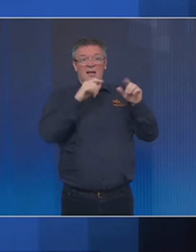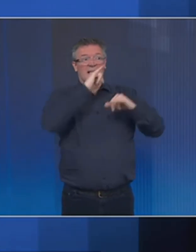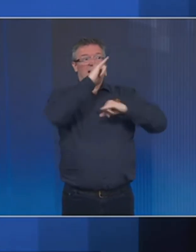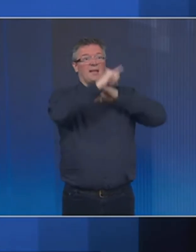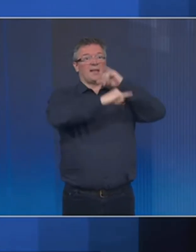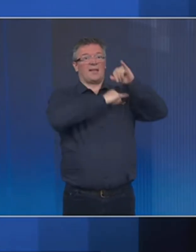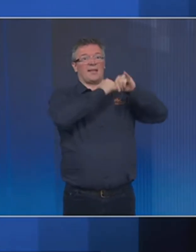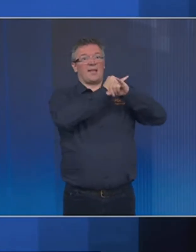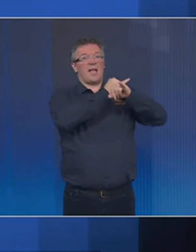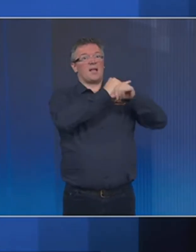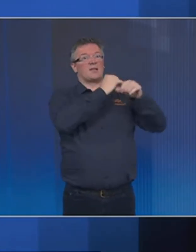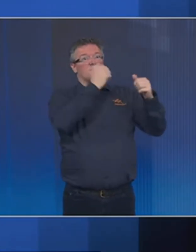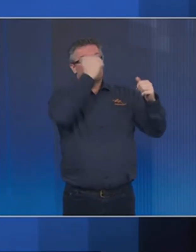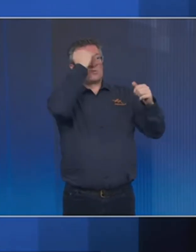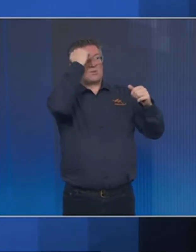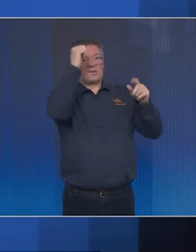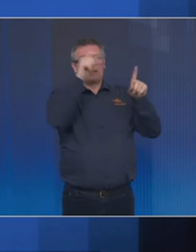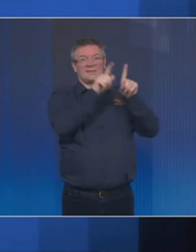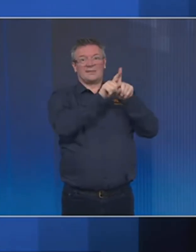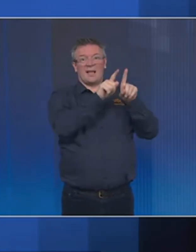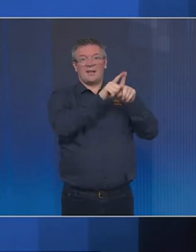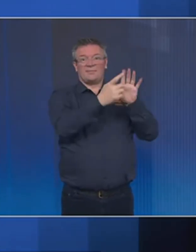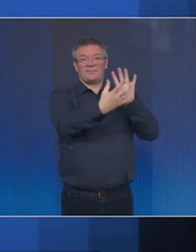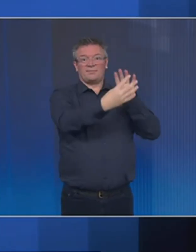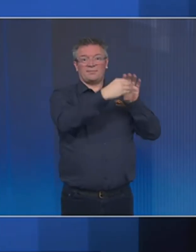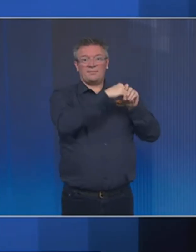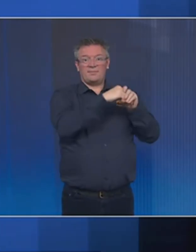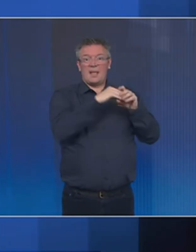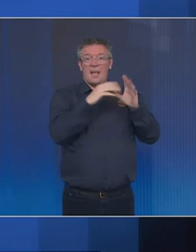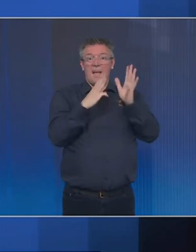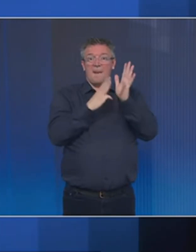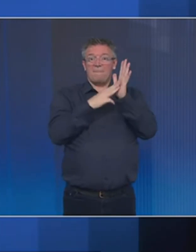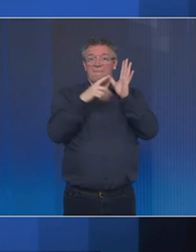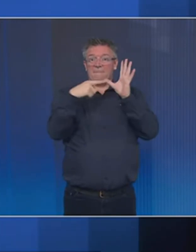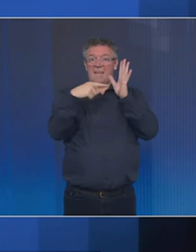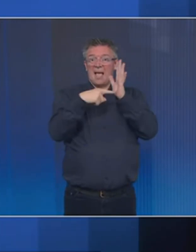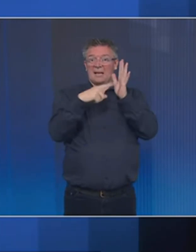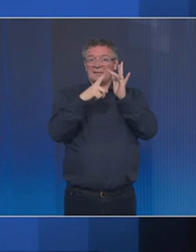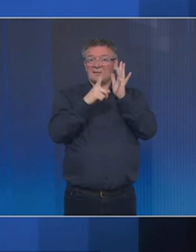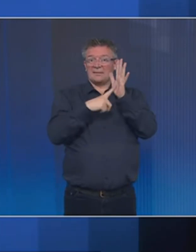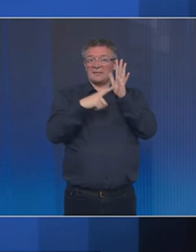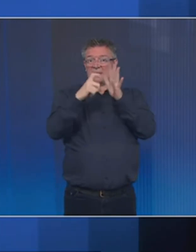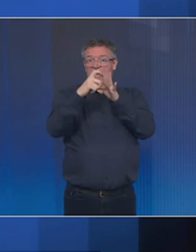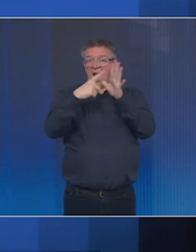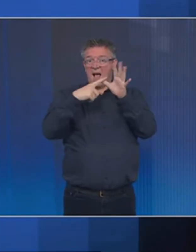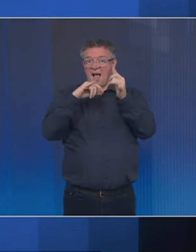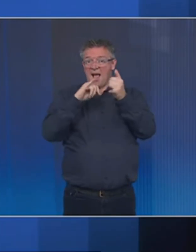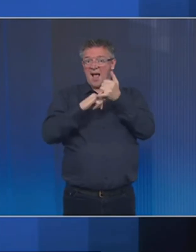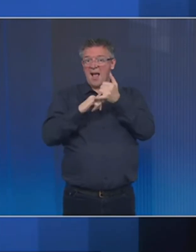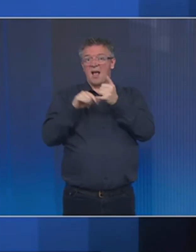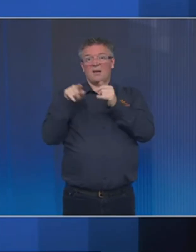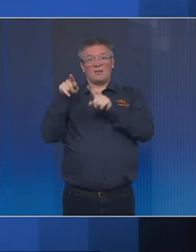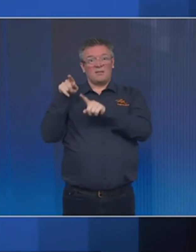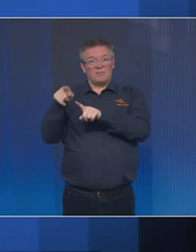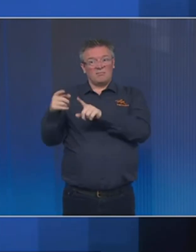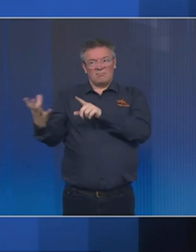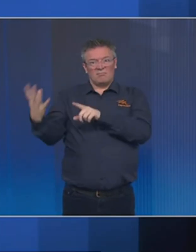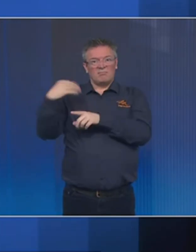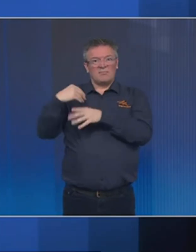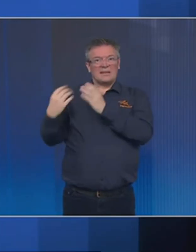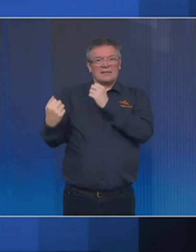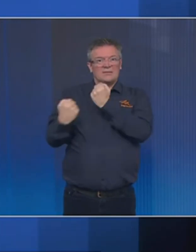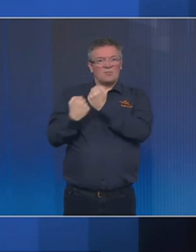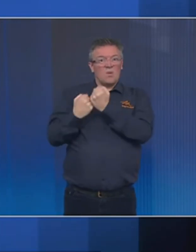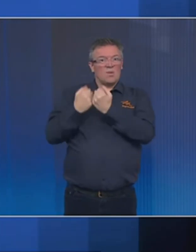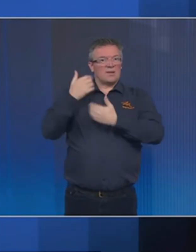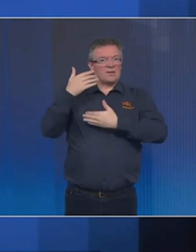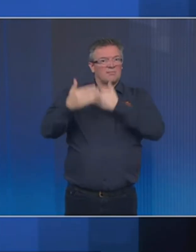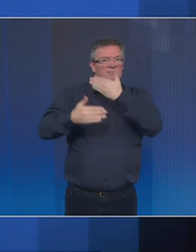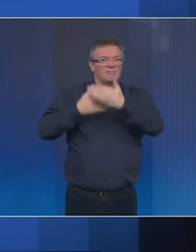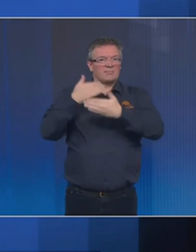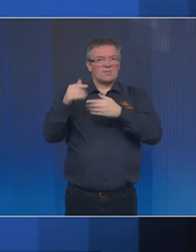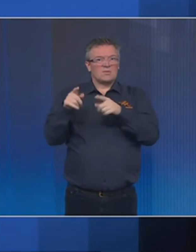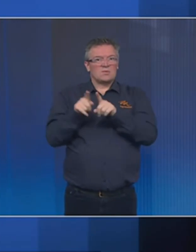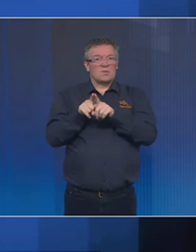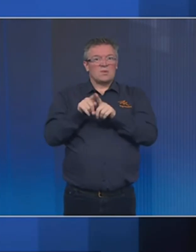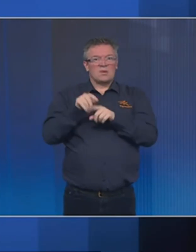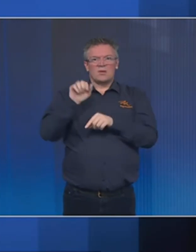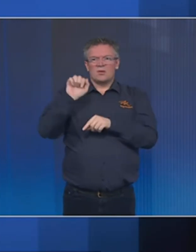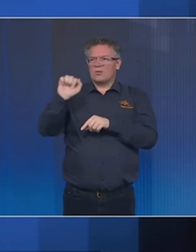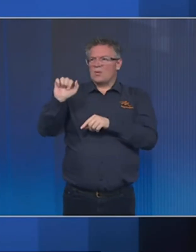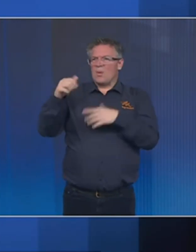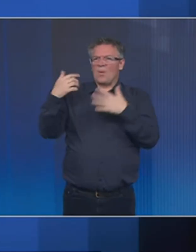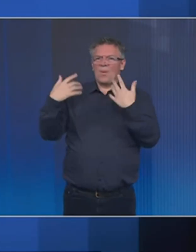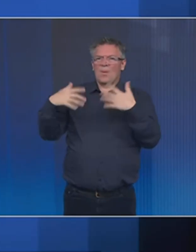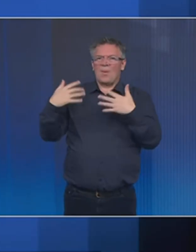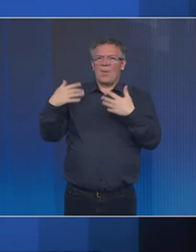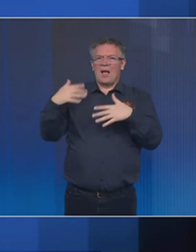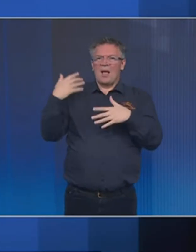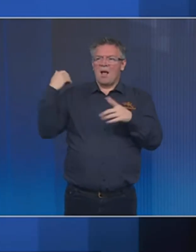way to your Messis of the world. So, yeah. Your career doesn't look like it's been that long. So tell